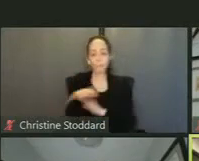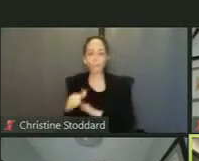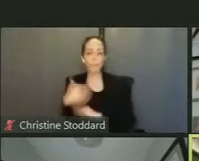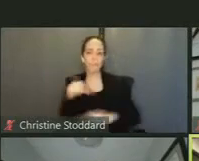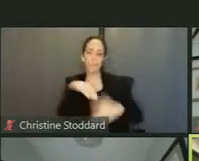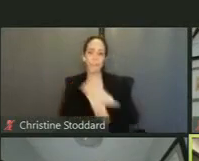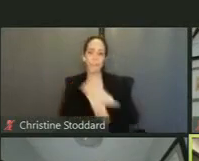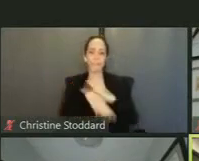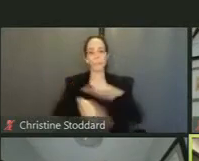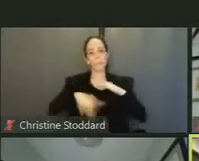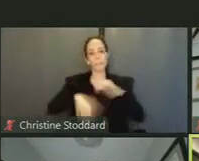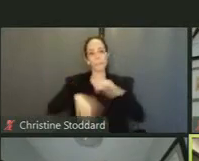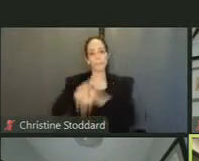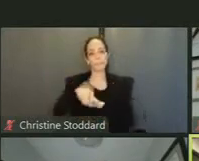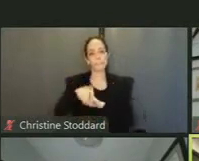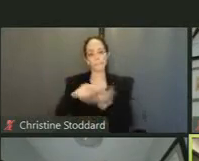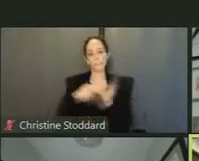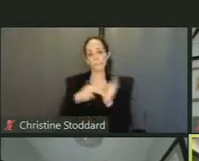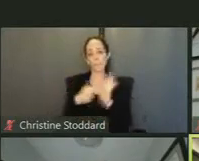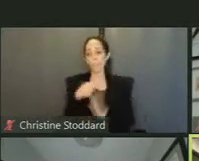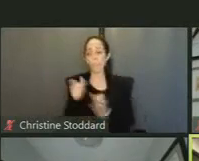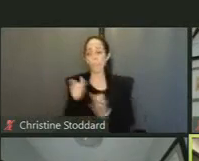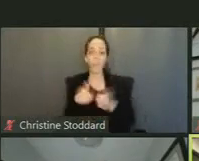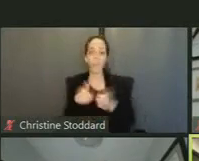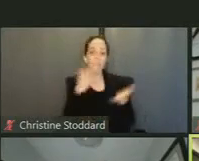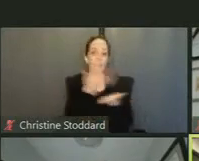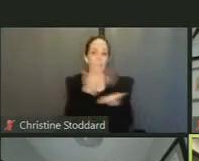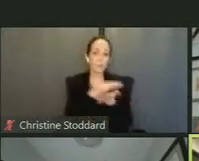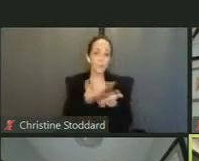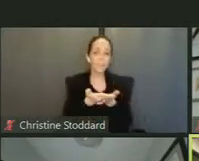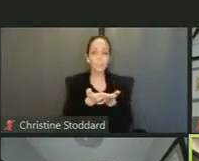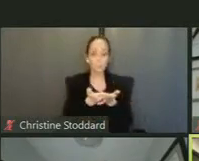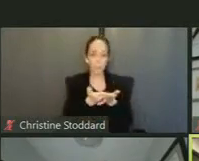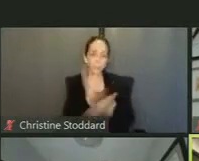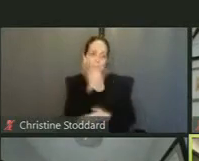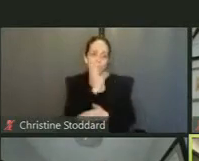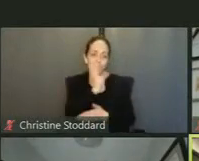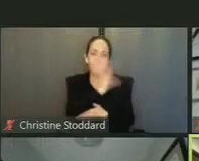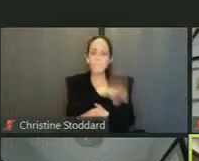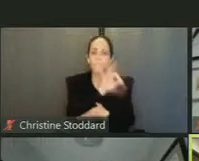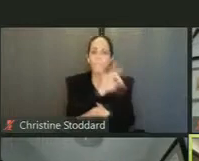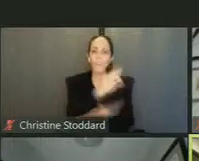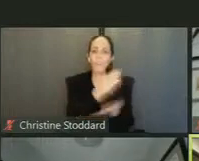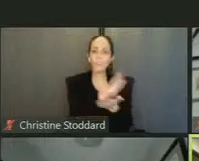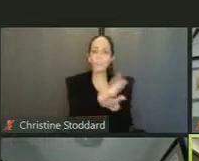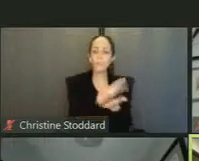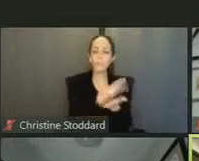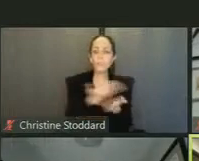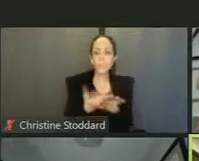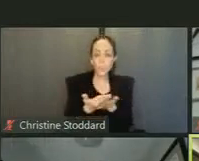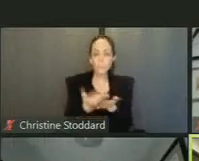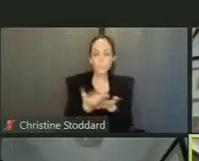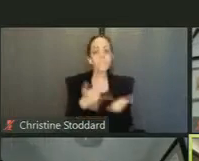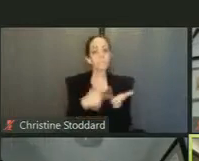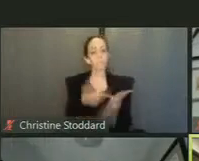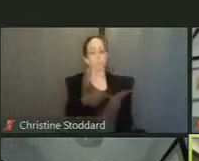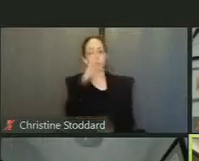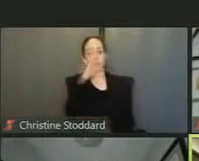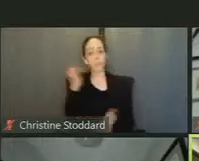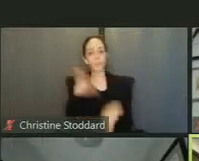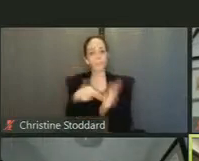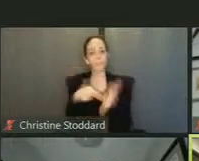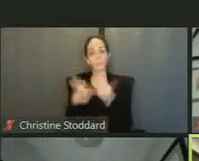basic needs, which means they are providing resource navigation and doing direct service, often driving to a client's home,